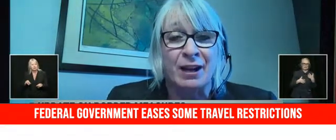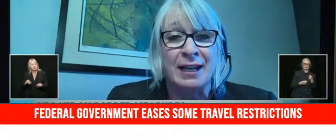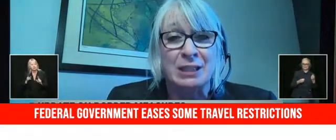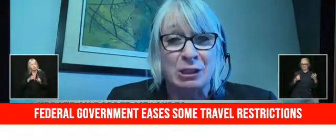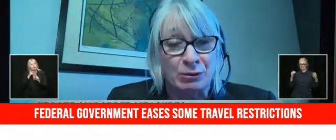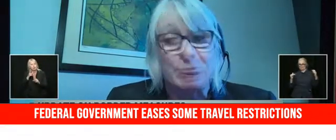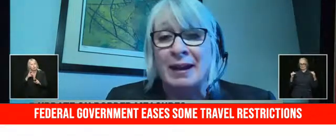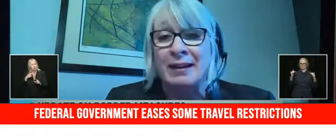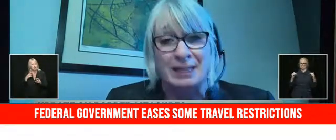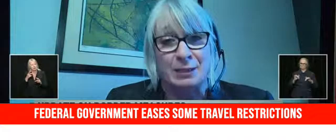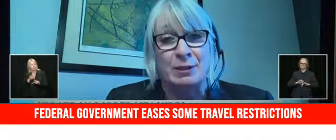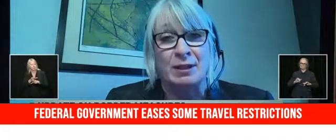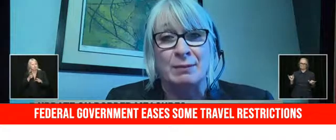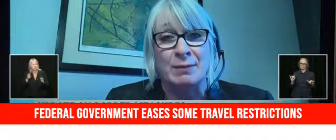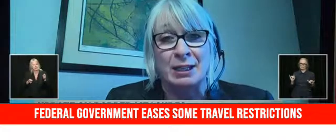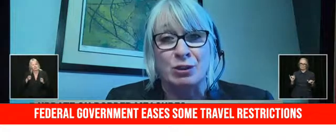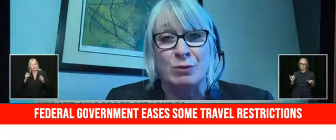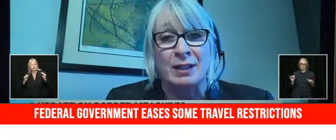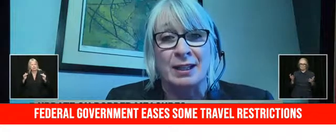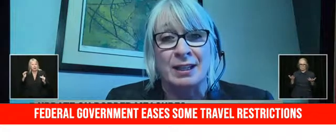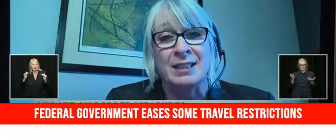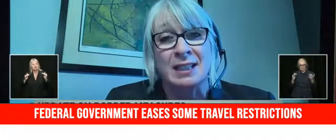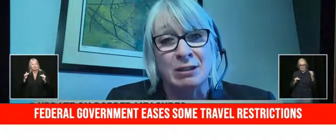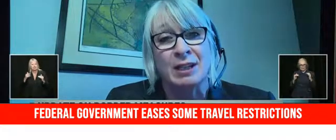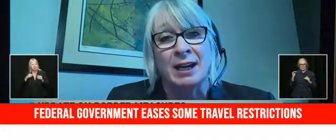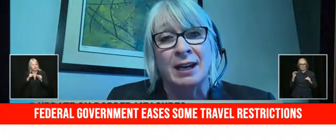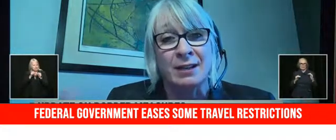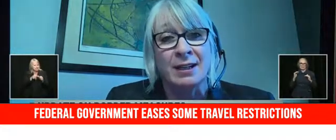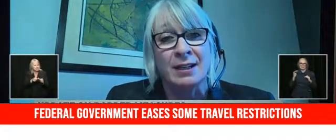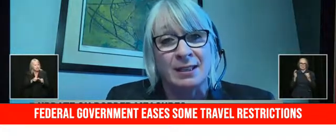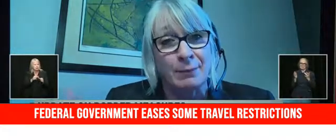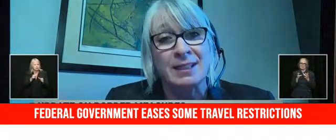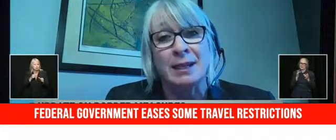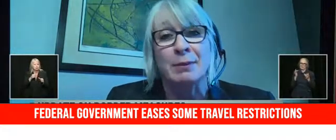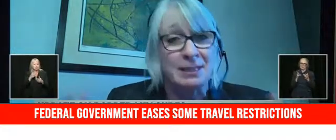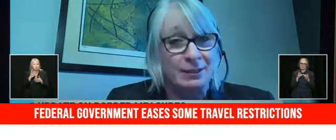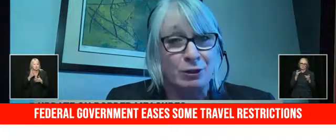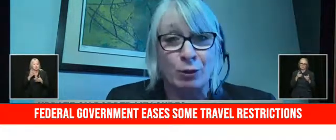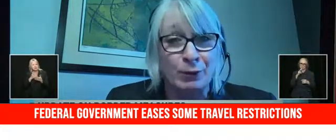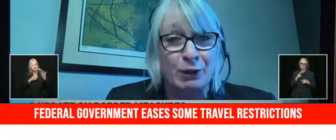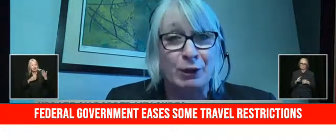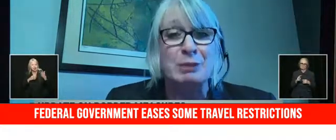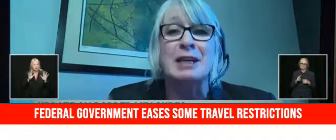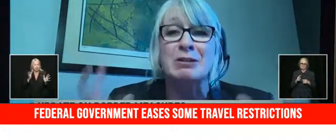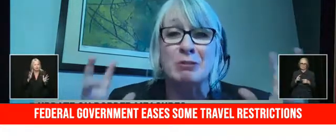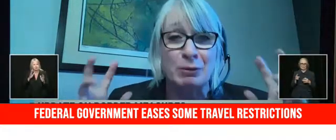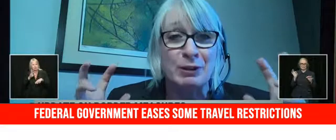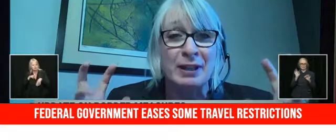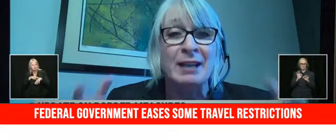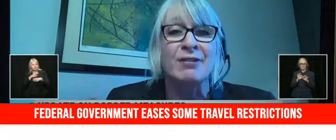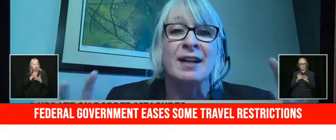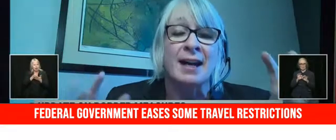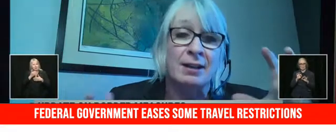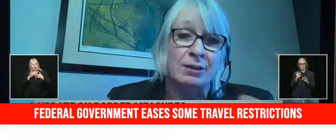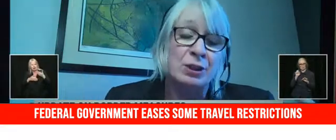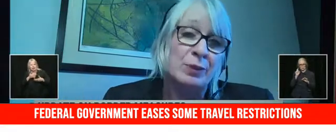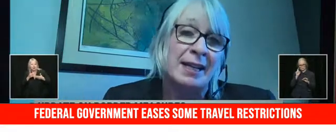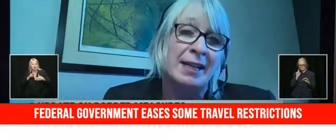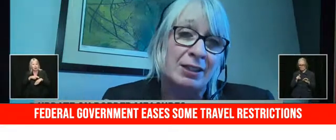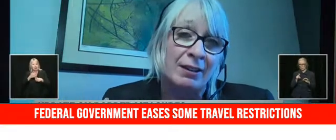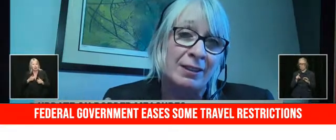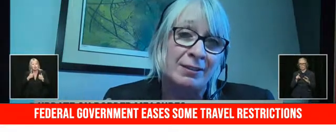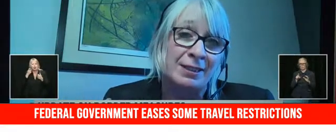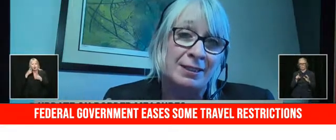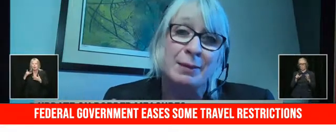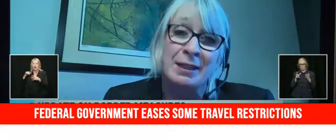a fine-tuned balance between making sure we can continue to have some semblance of a normal economy, normal life, and also